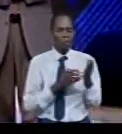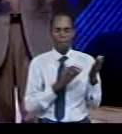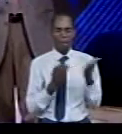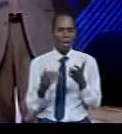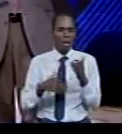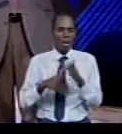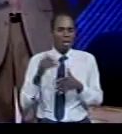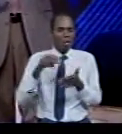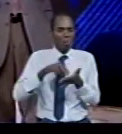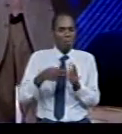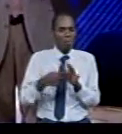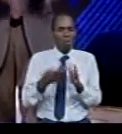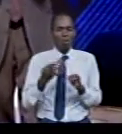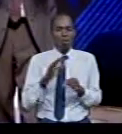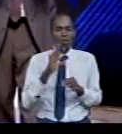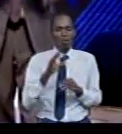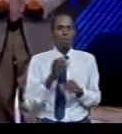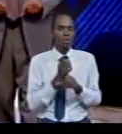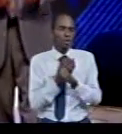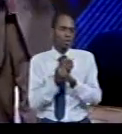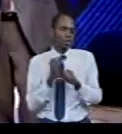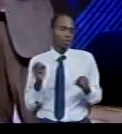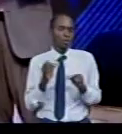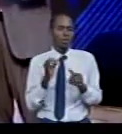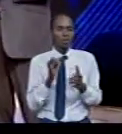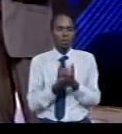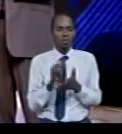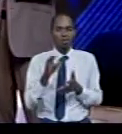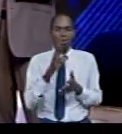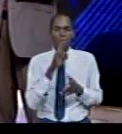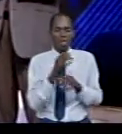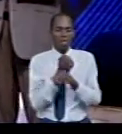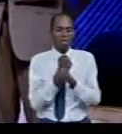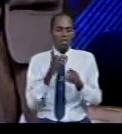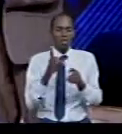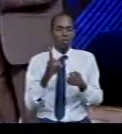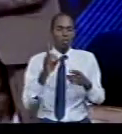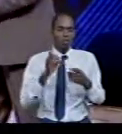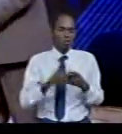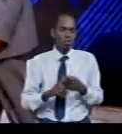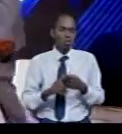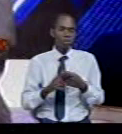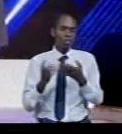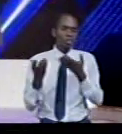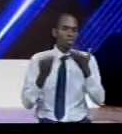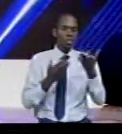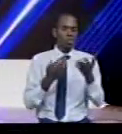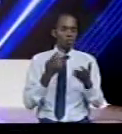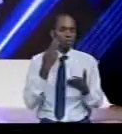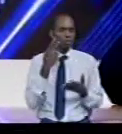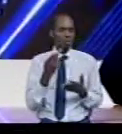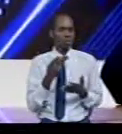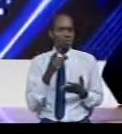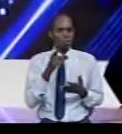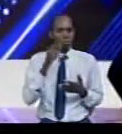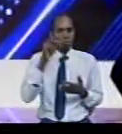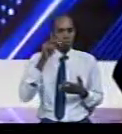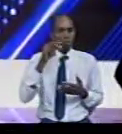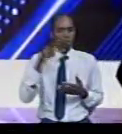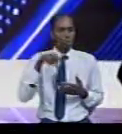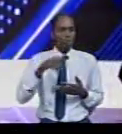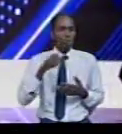your salvation, that you are saved to serve. And so Paul the apostle, he understood, he